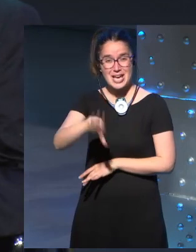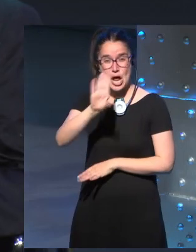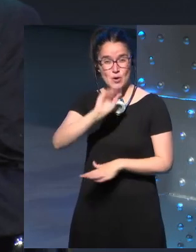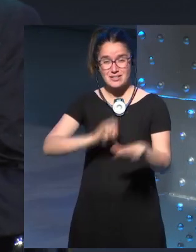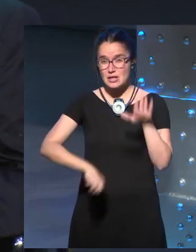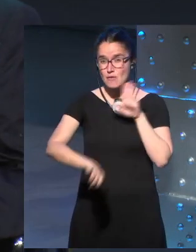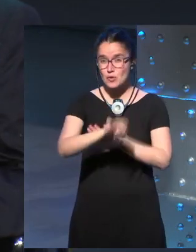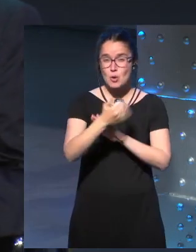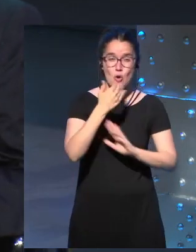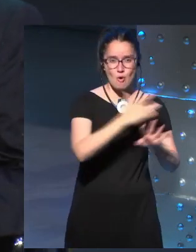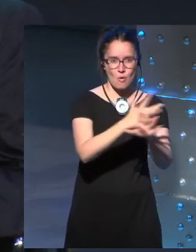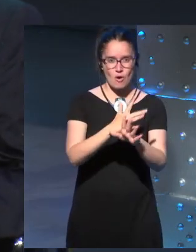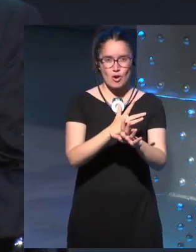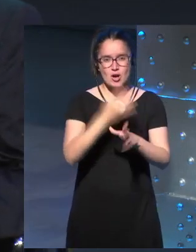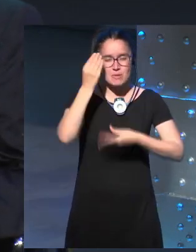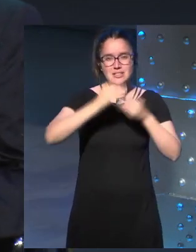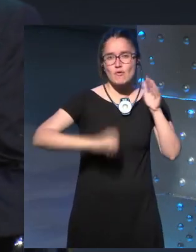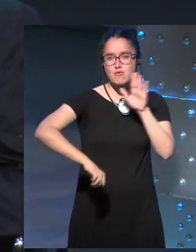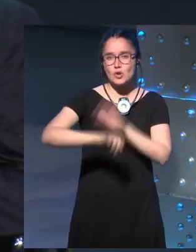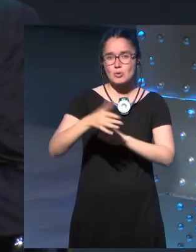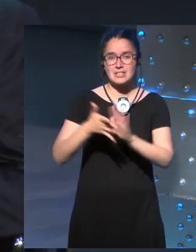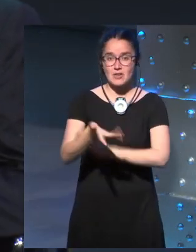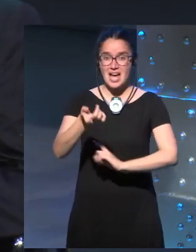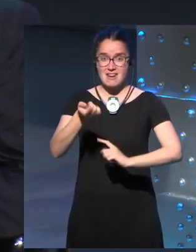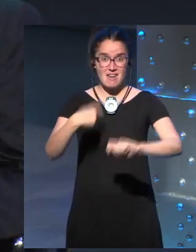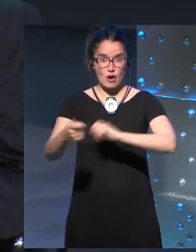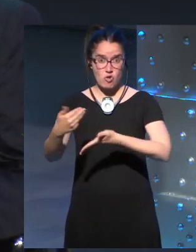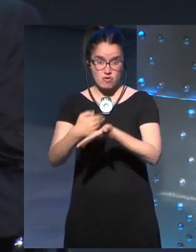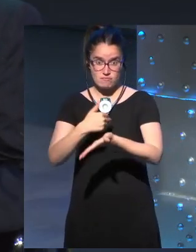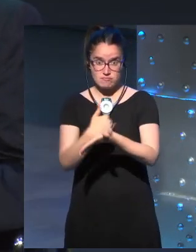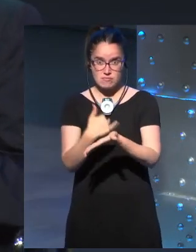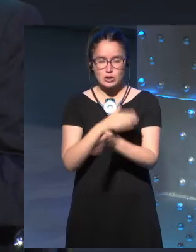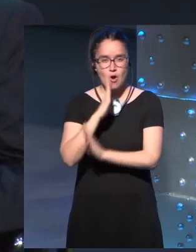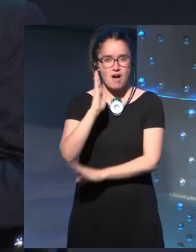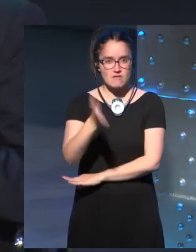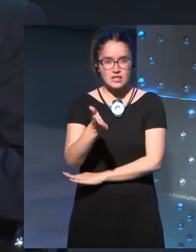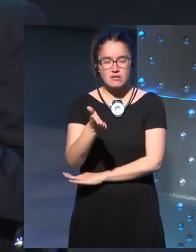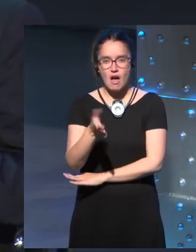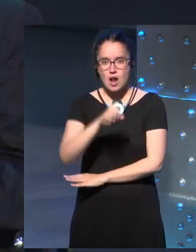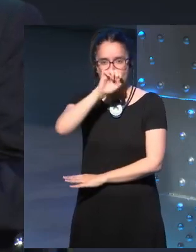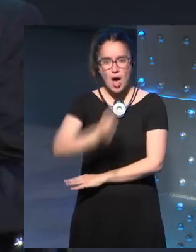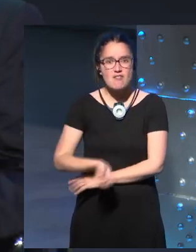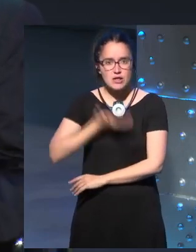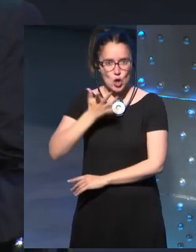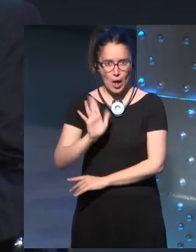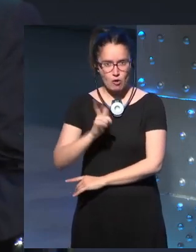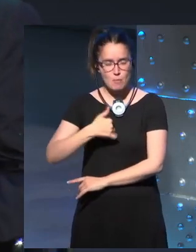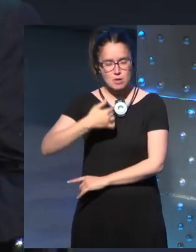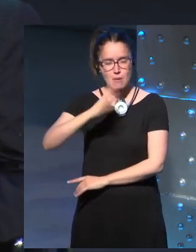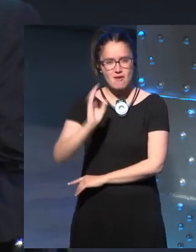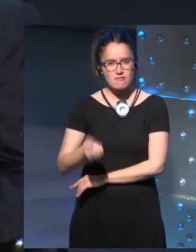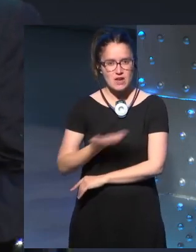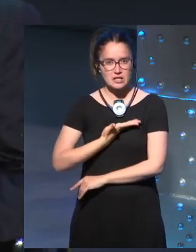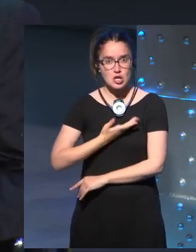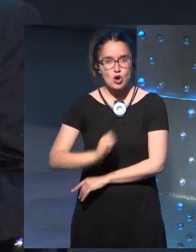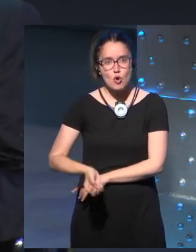that are influenced by money and by people that don't understand football as a game but as a business, and that